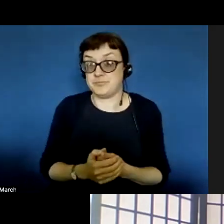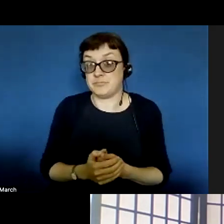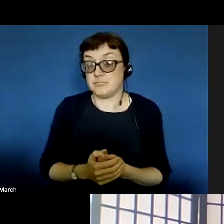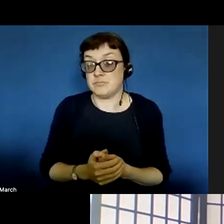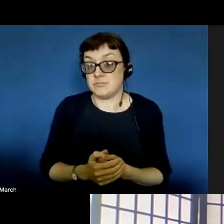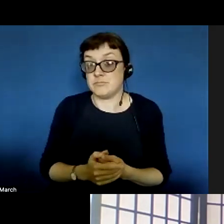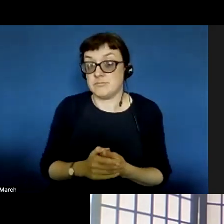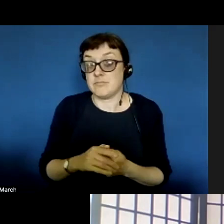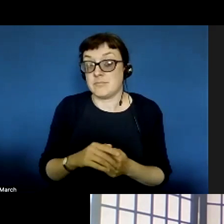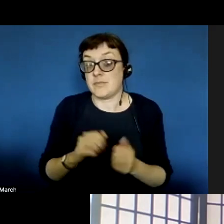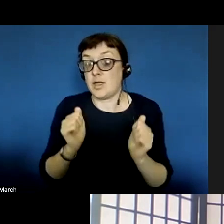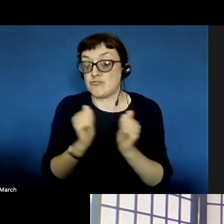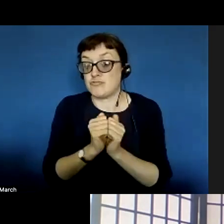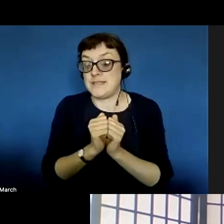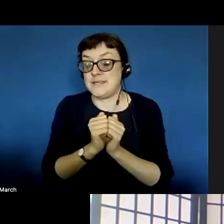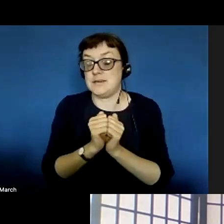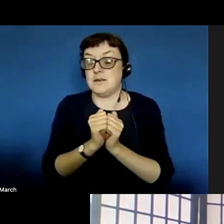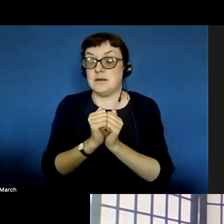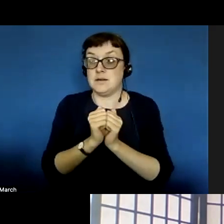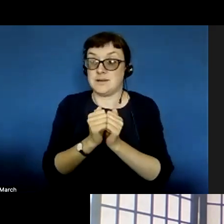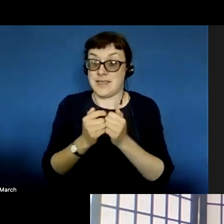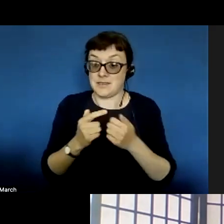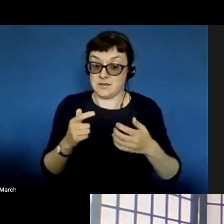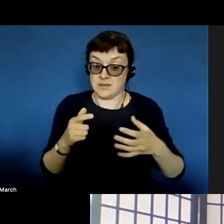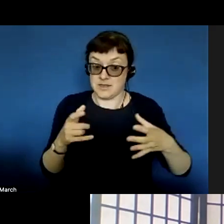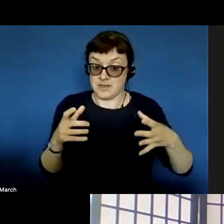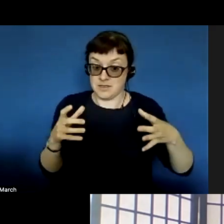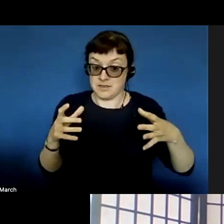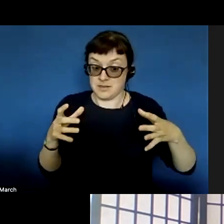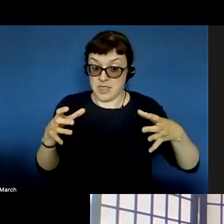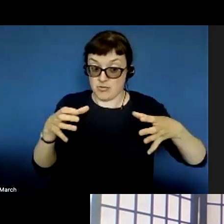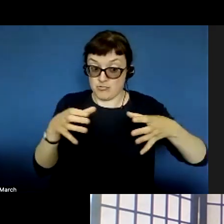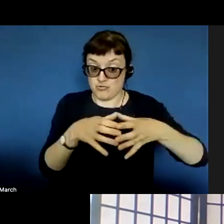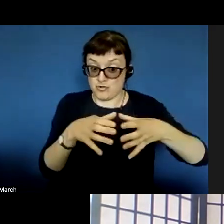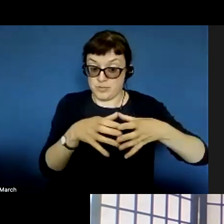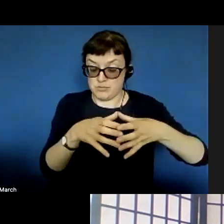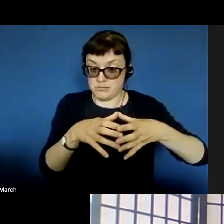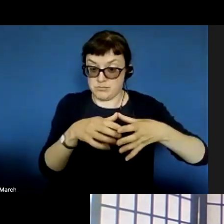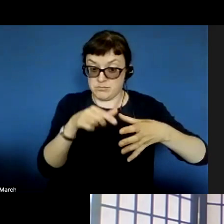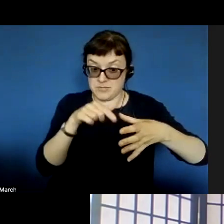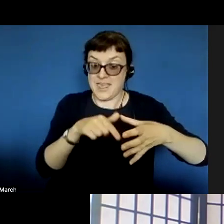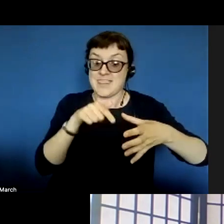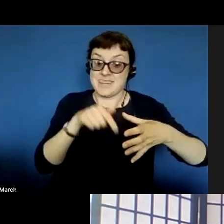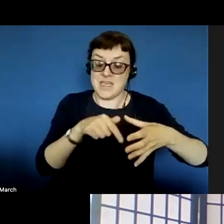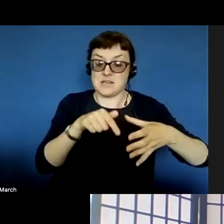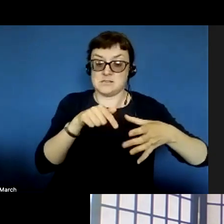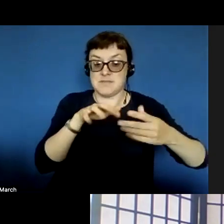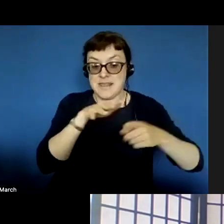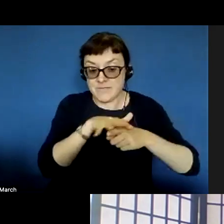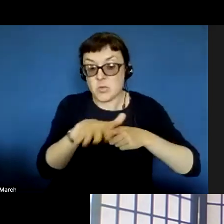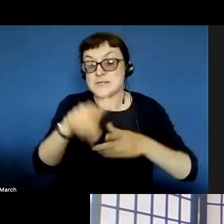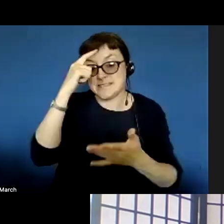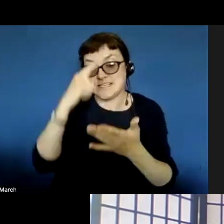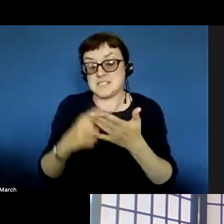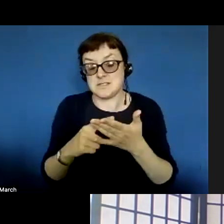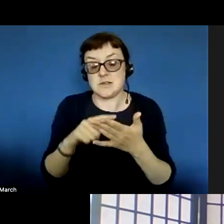saying, Jenny, about, you know, how the group that is that informs the decision, there is obviously going to